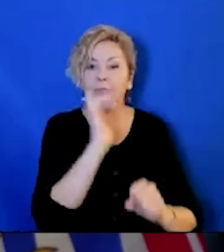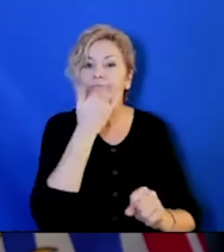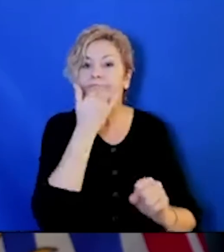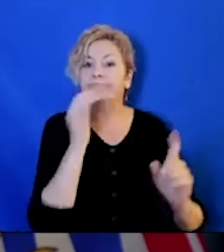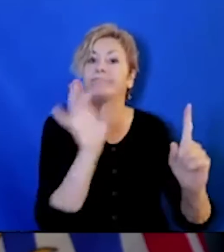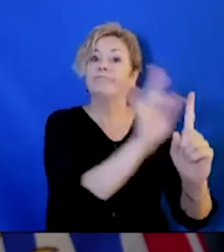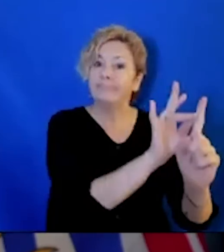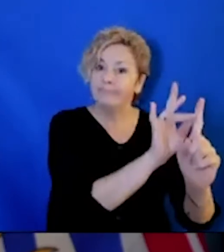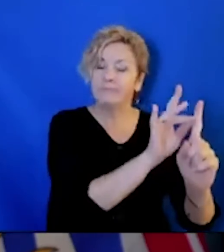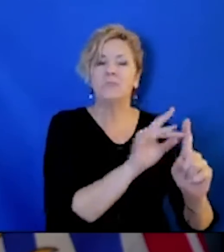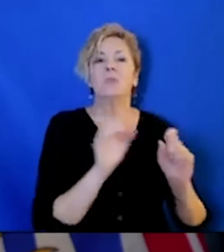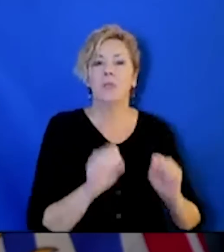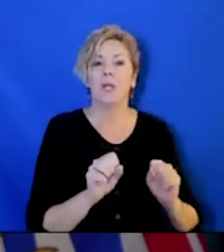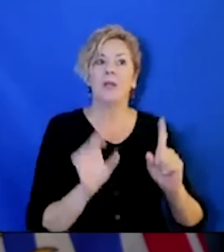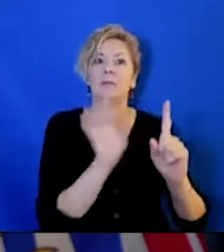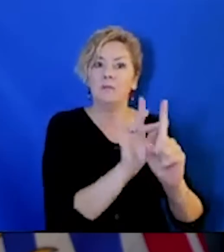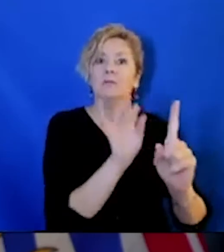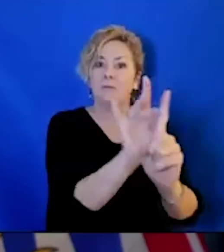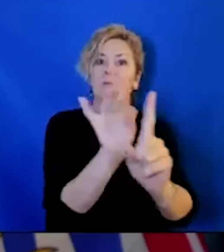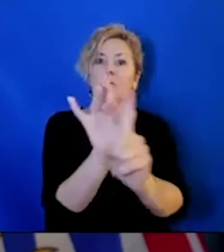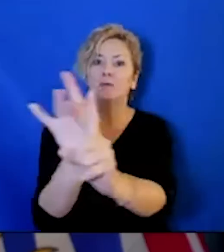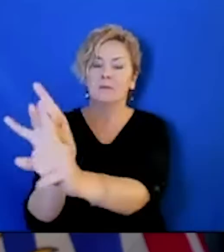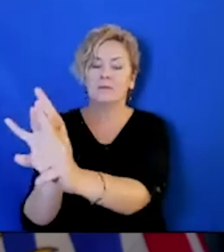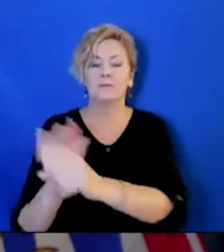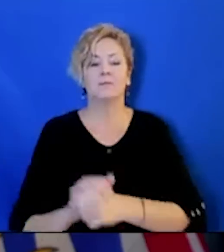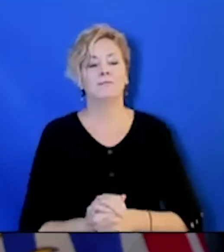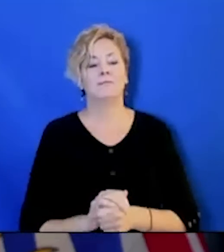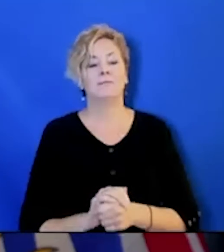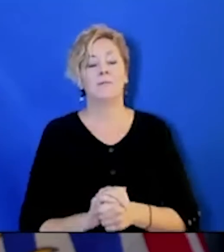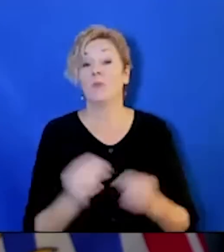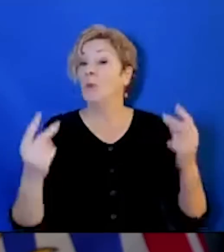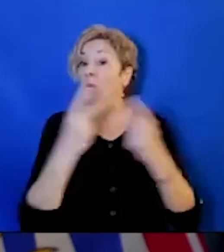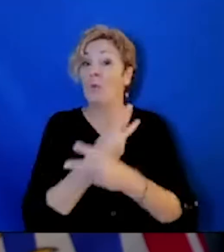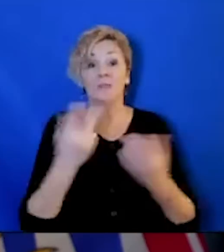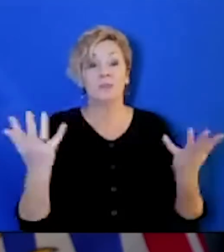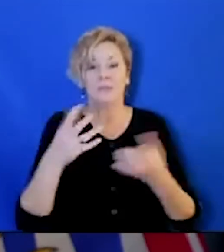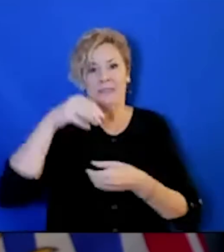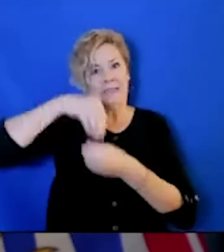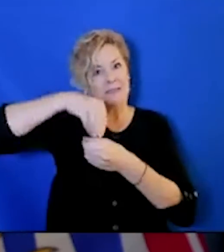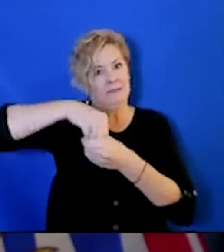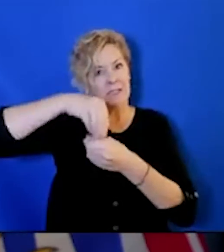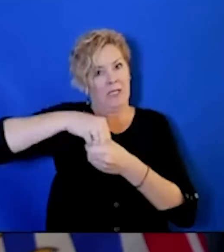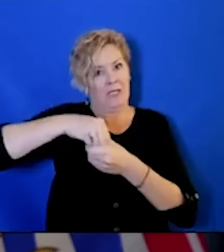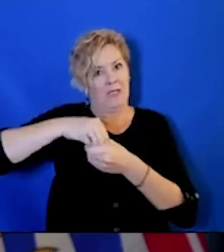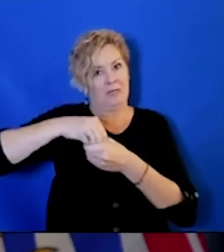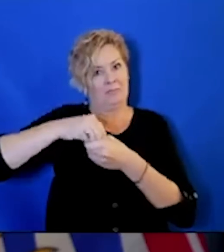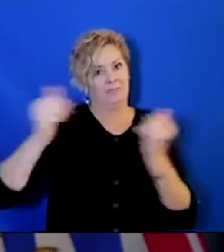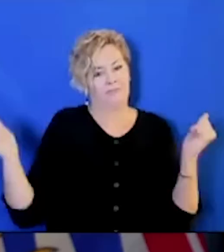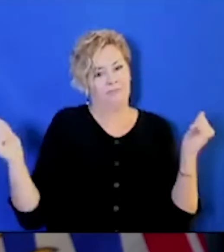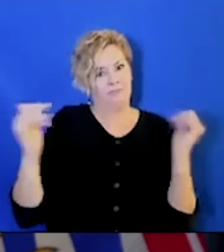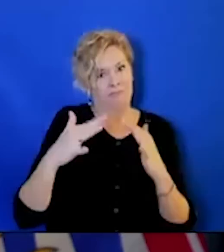indoor group physical activities that were being amplifying the virus in some cases, and this led to